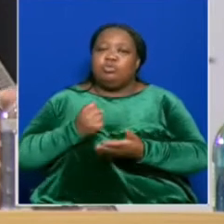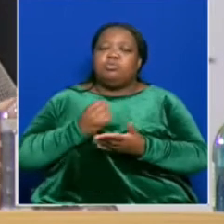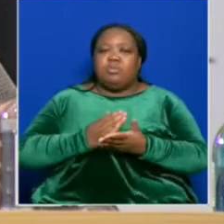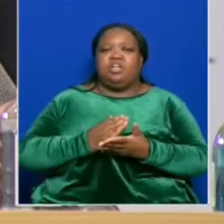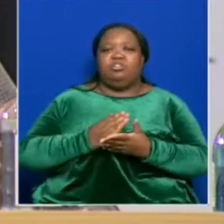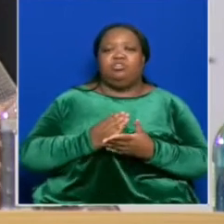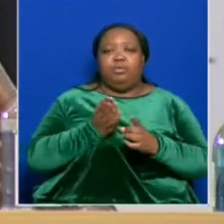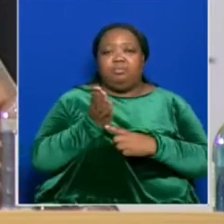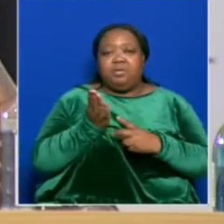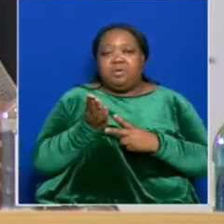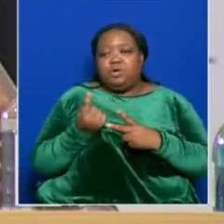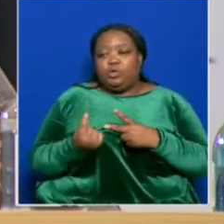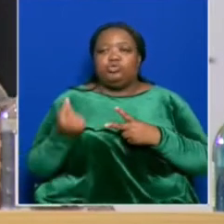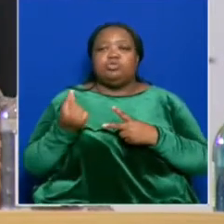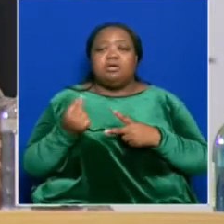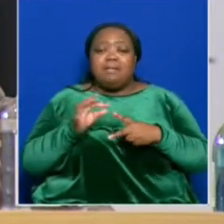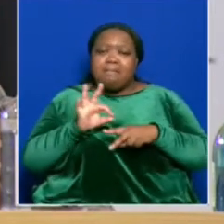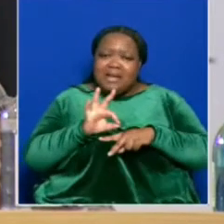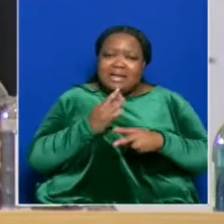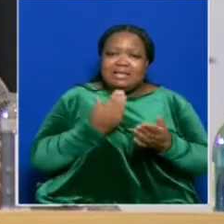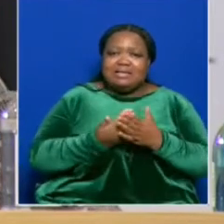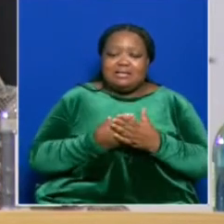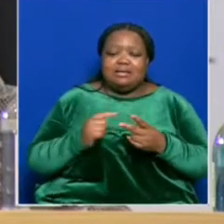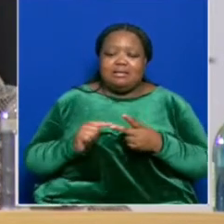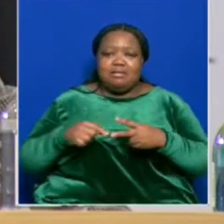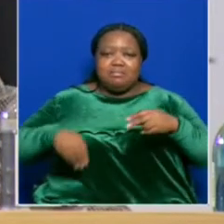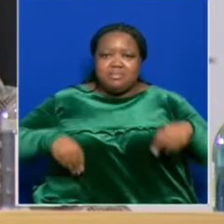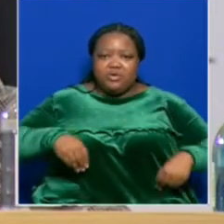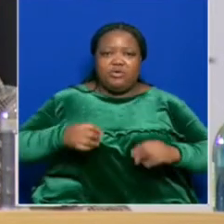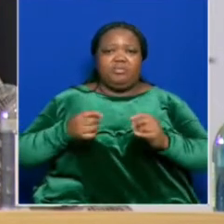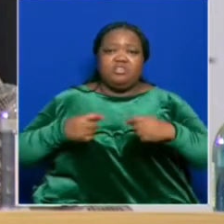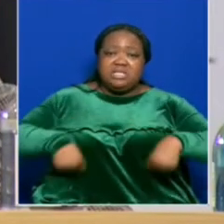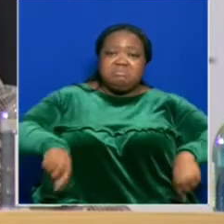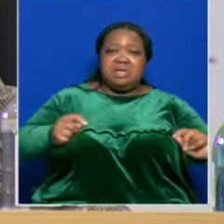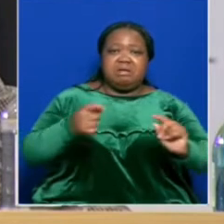able to plan accordingly. Two, we reduce irregular expenditure that is incurred by the city.